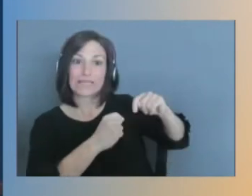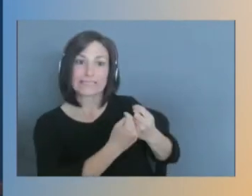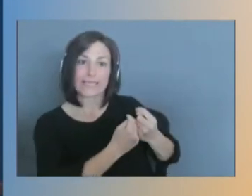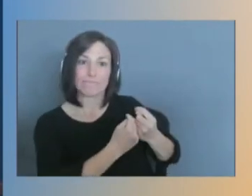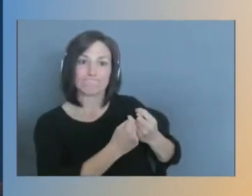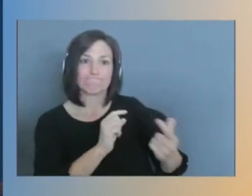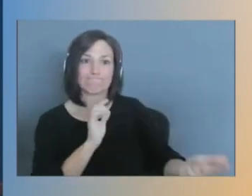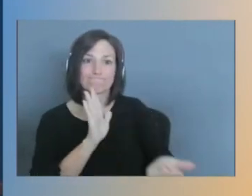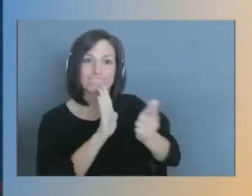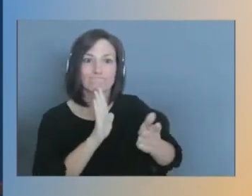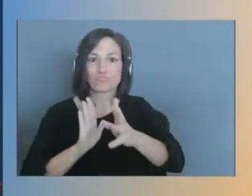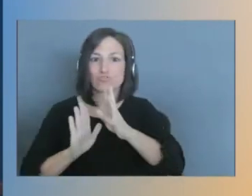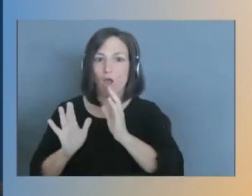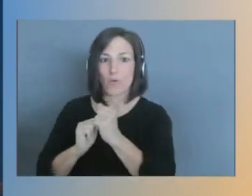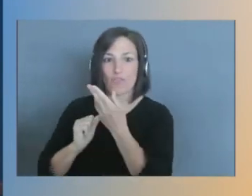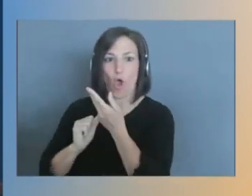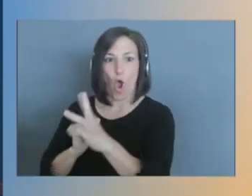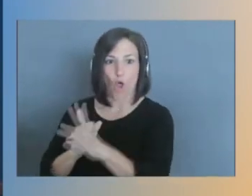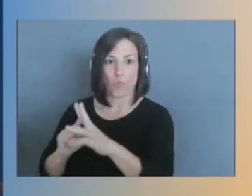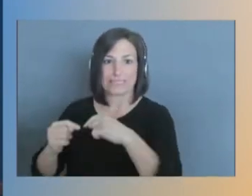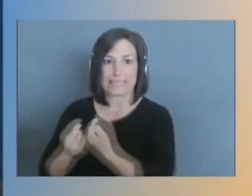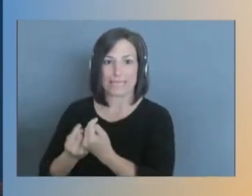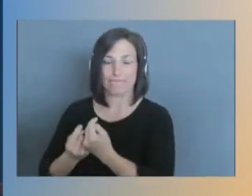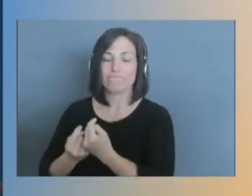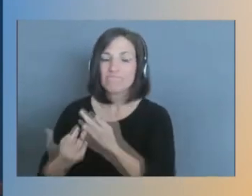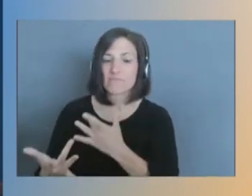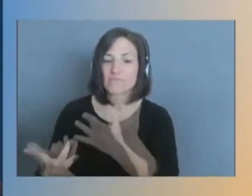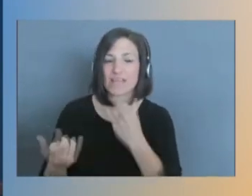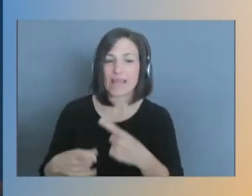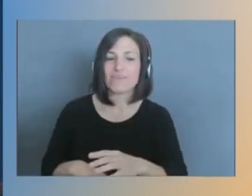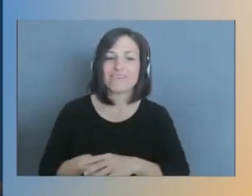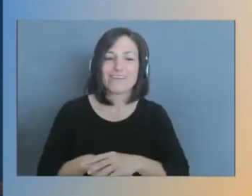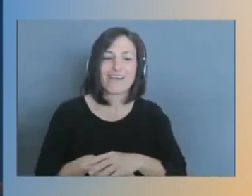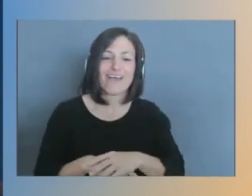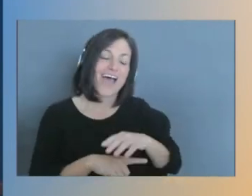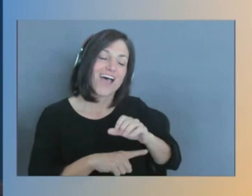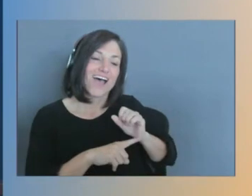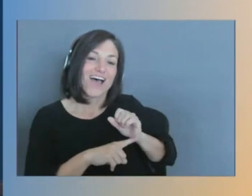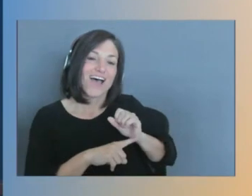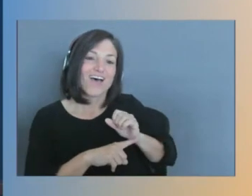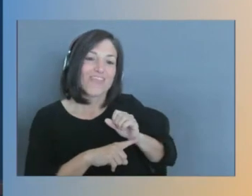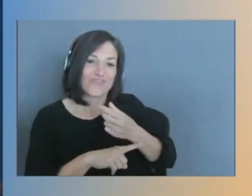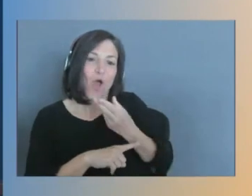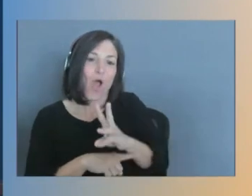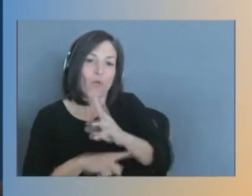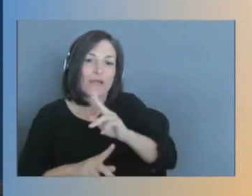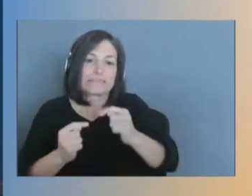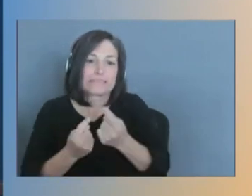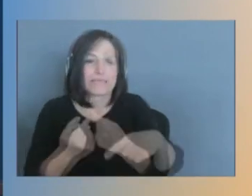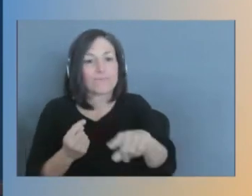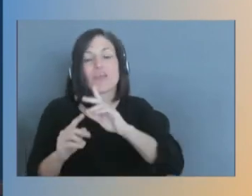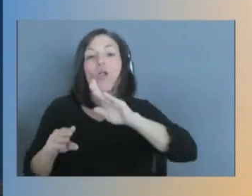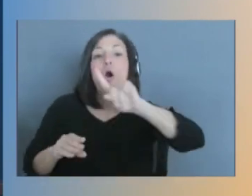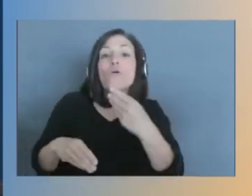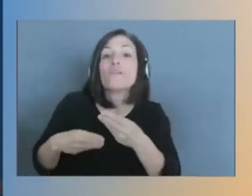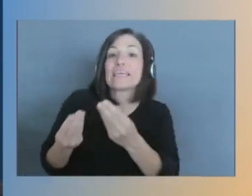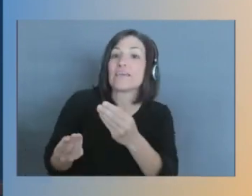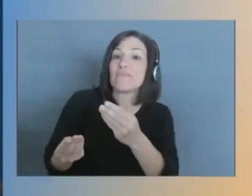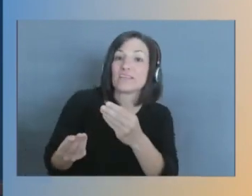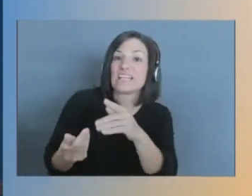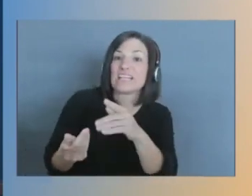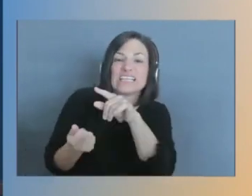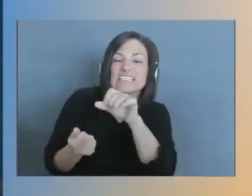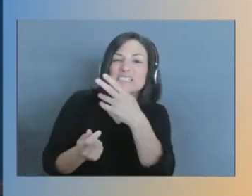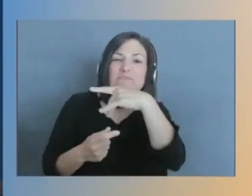Like traditionally in a hardware company, the software team's a second class citizen. They just get specs and they have to figure out how to build the software to the